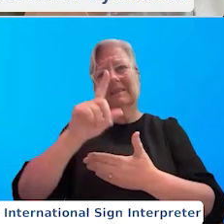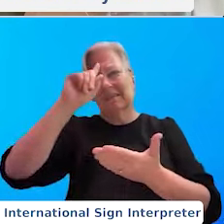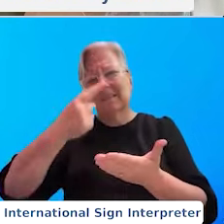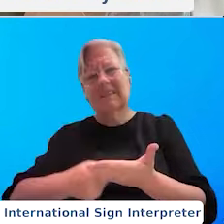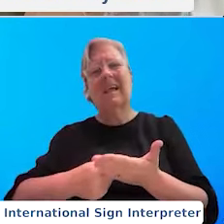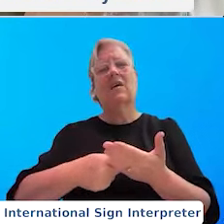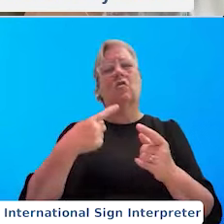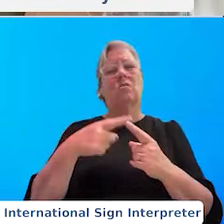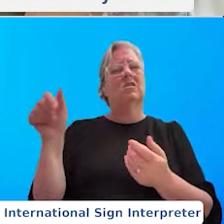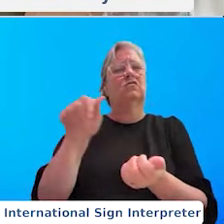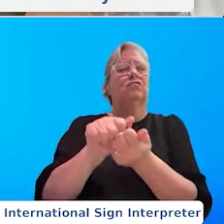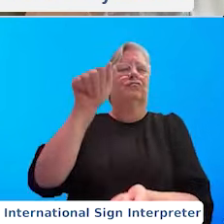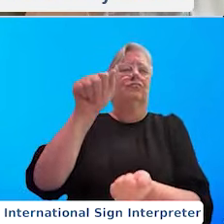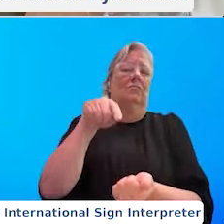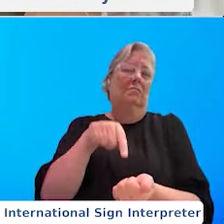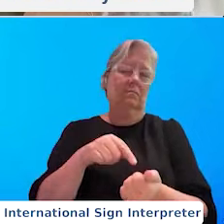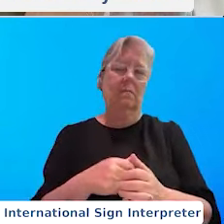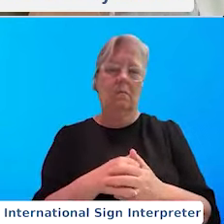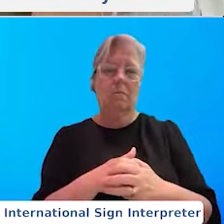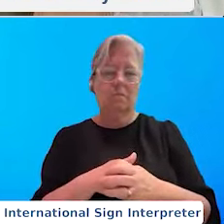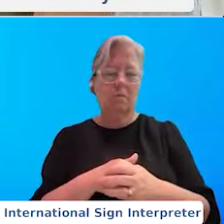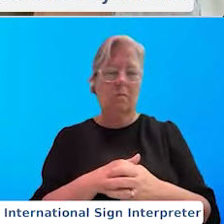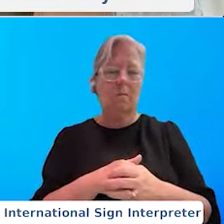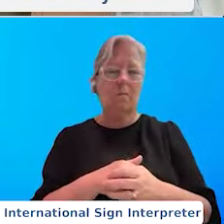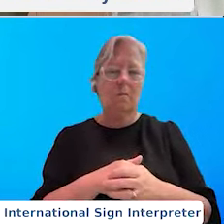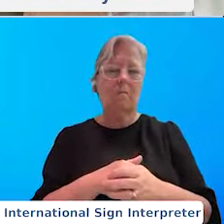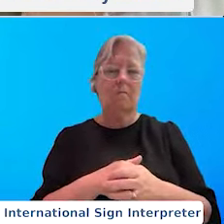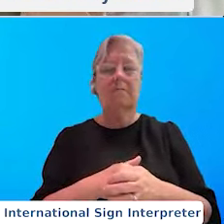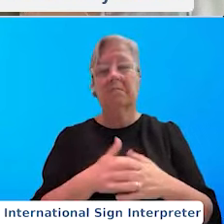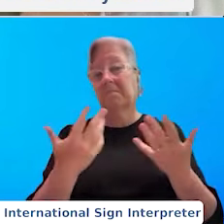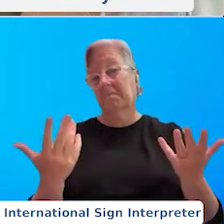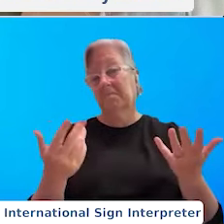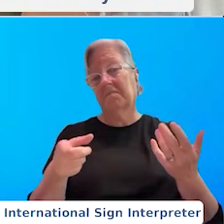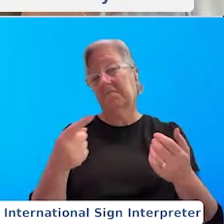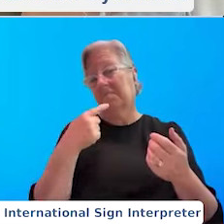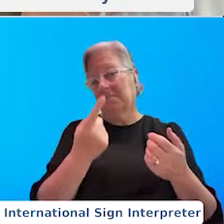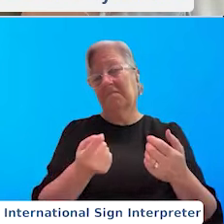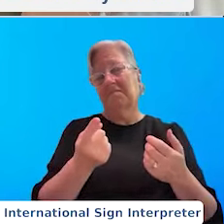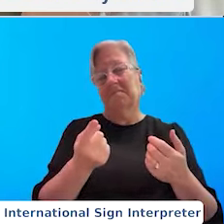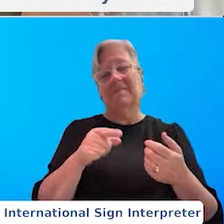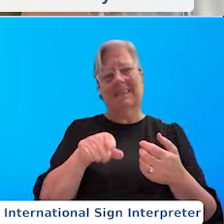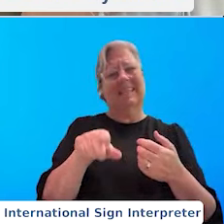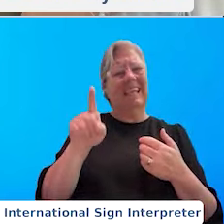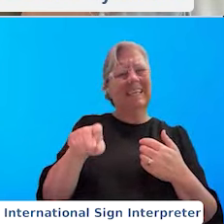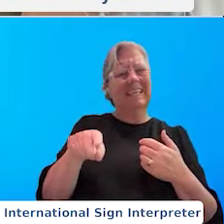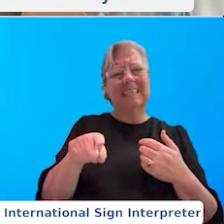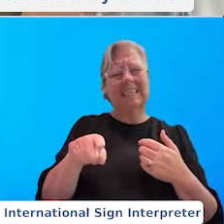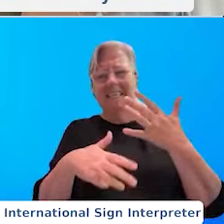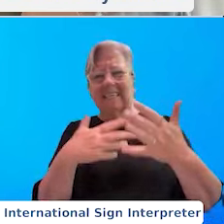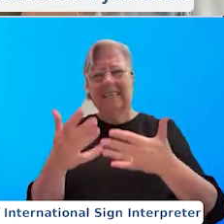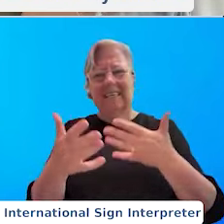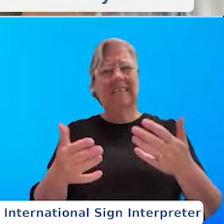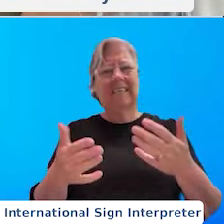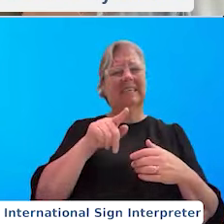accessibility standards, their development and enforcement, non-discrimination and reasonable accommodation, and also the systems